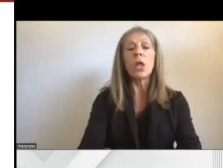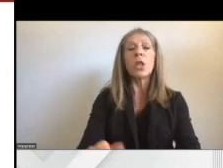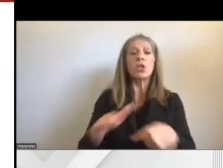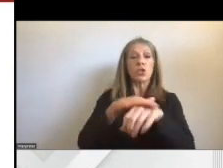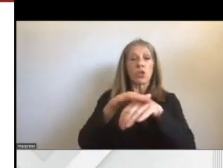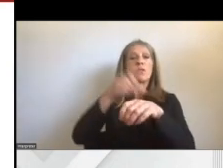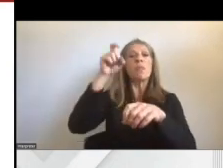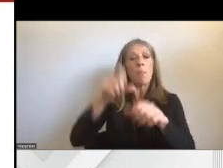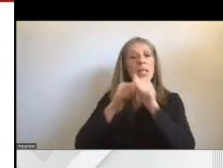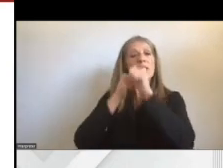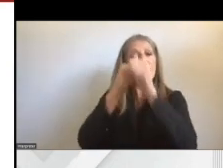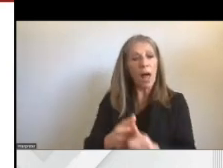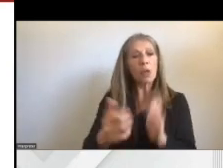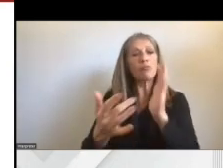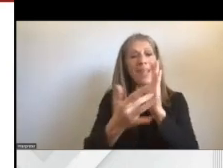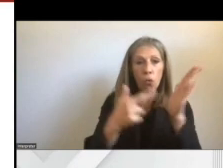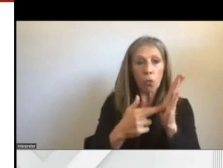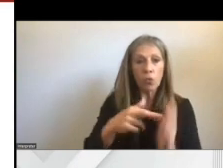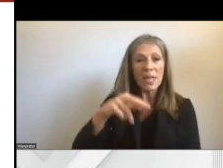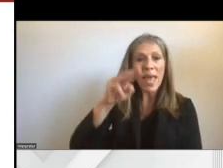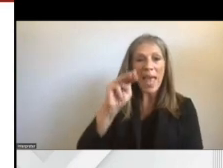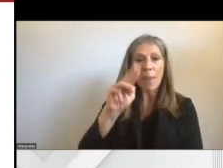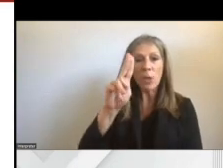must comply with R410.